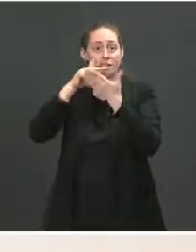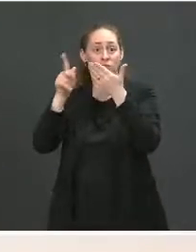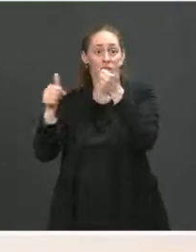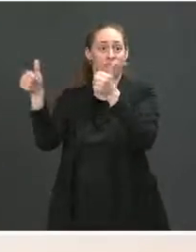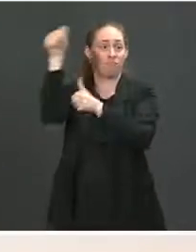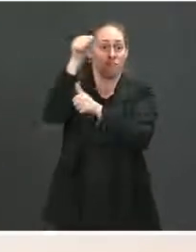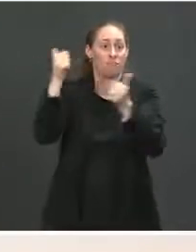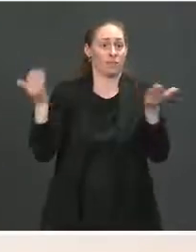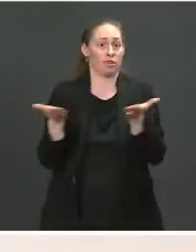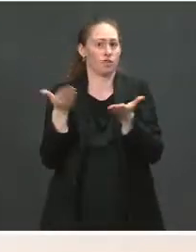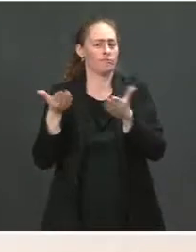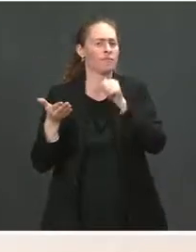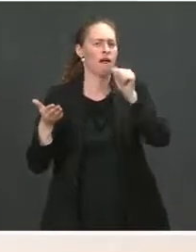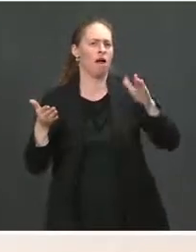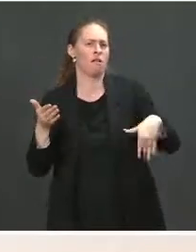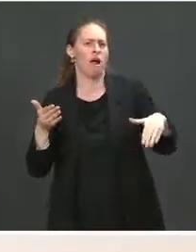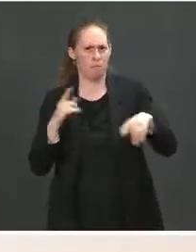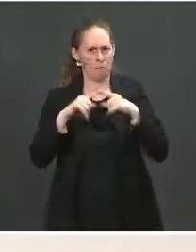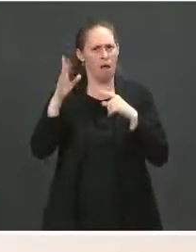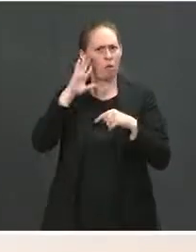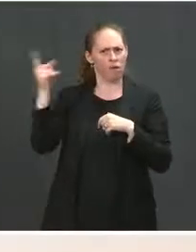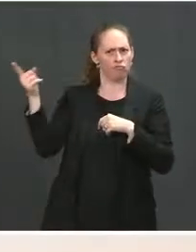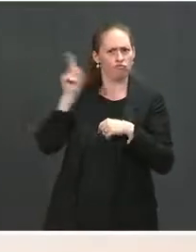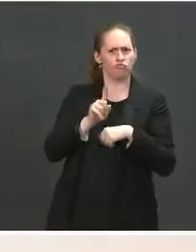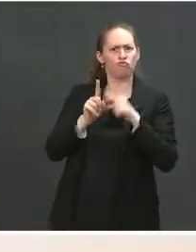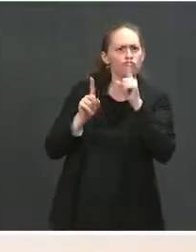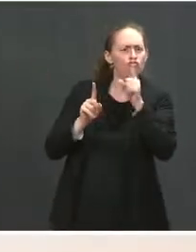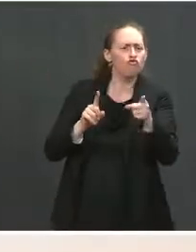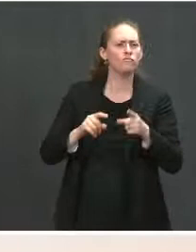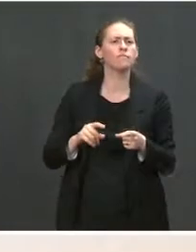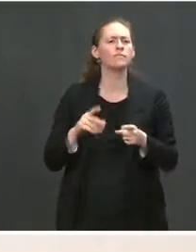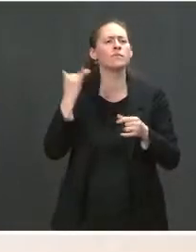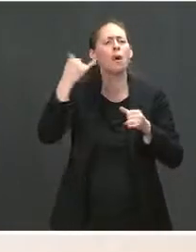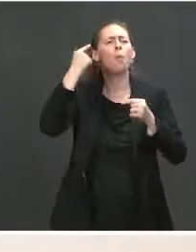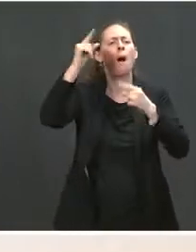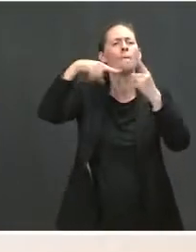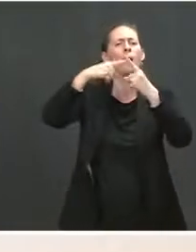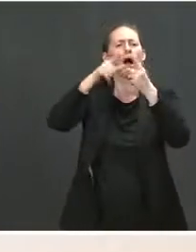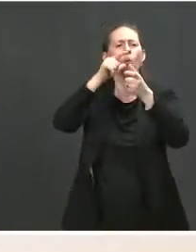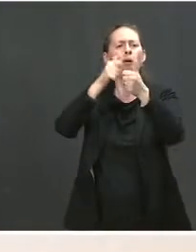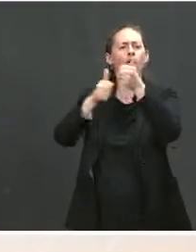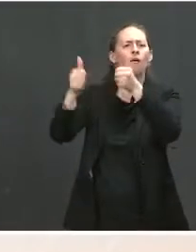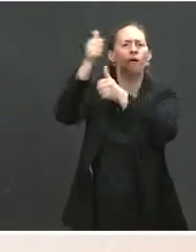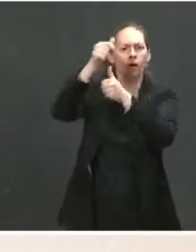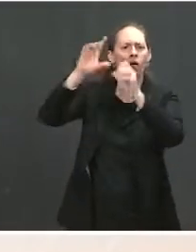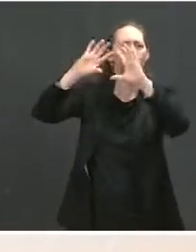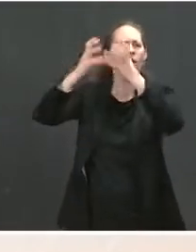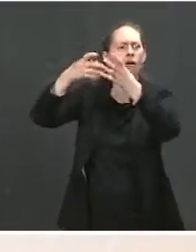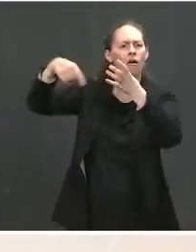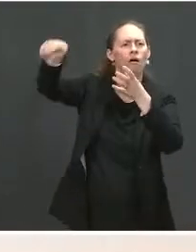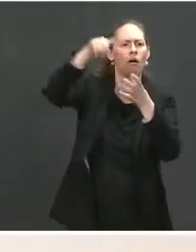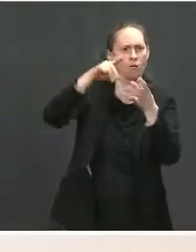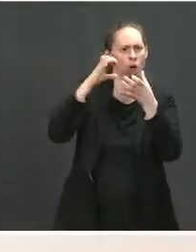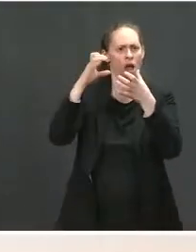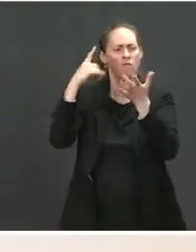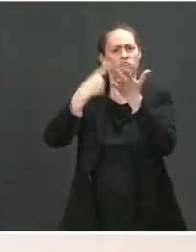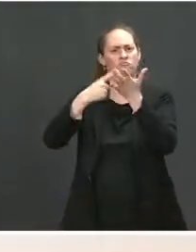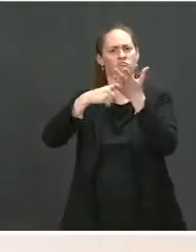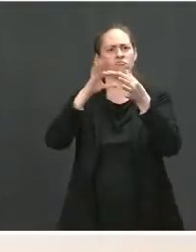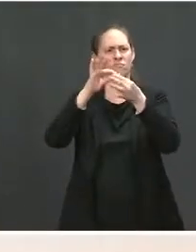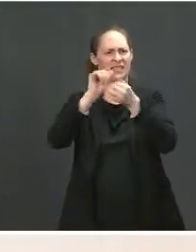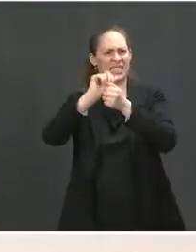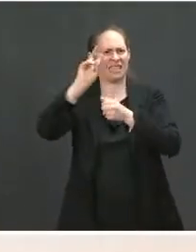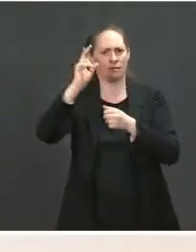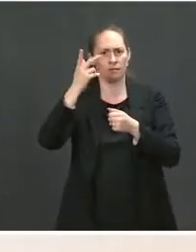quick one. Is the administration still planning to roll out the second part of the infrastructure of the American Families Plan this month? That is our